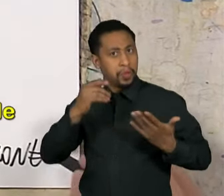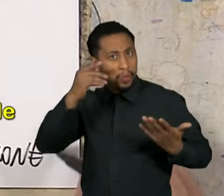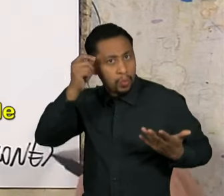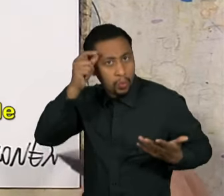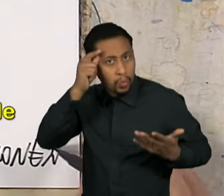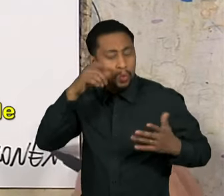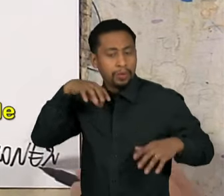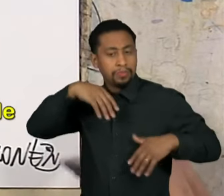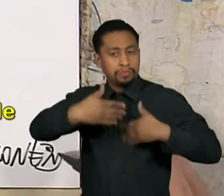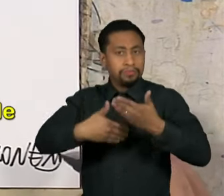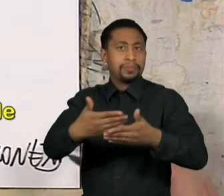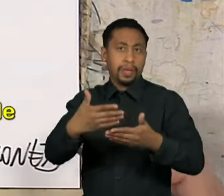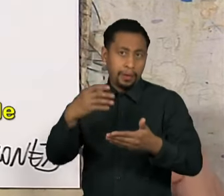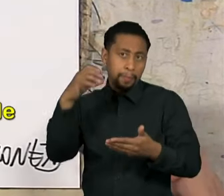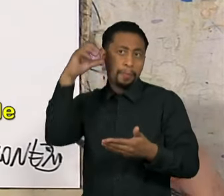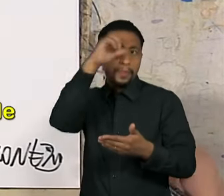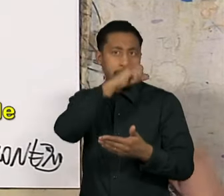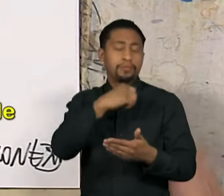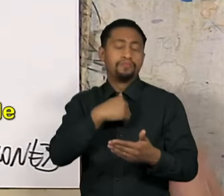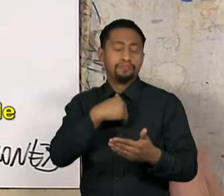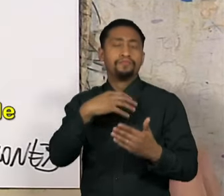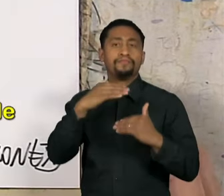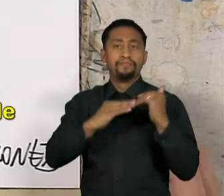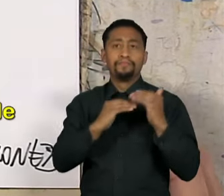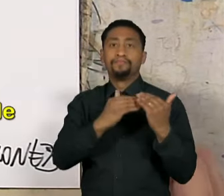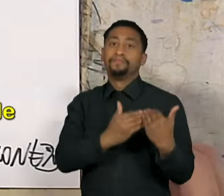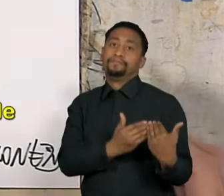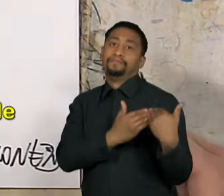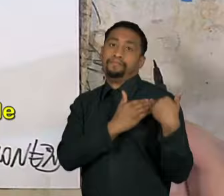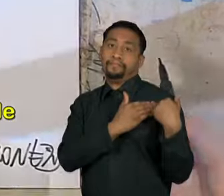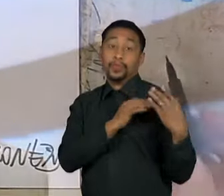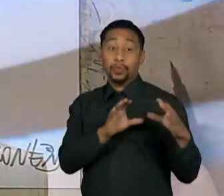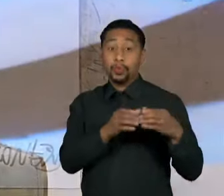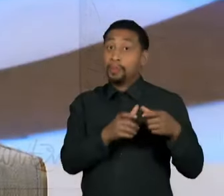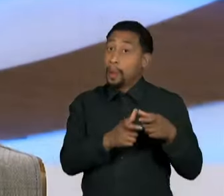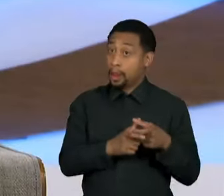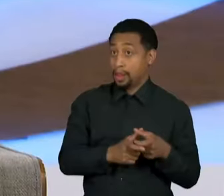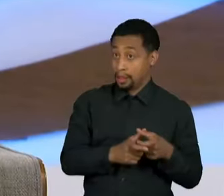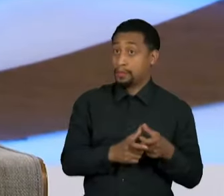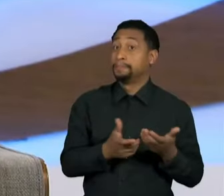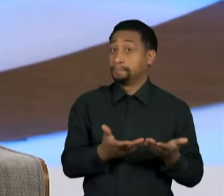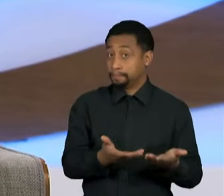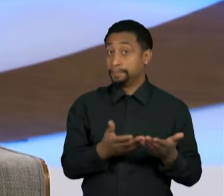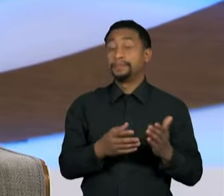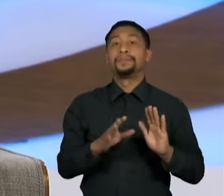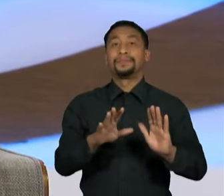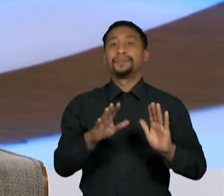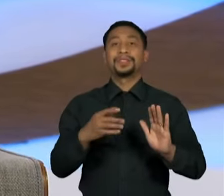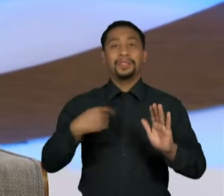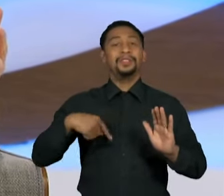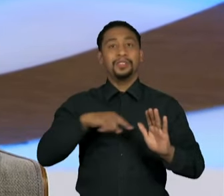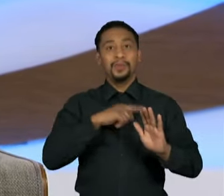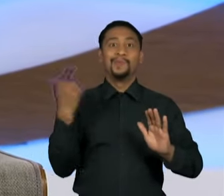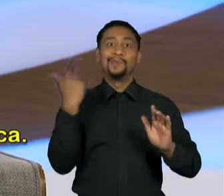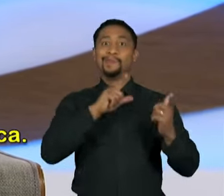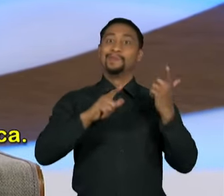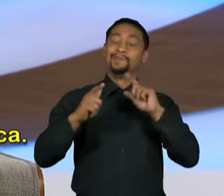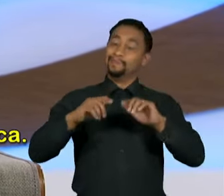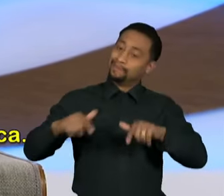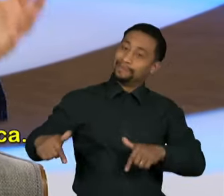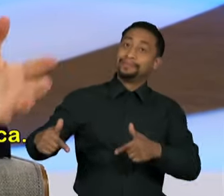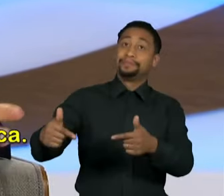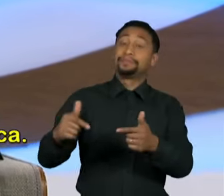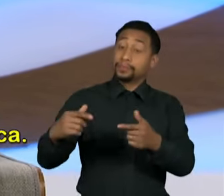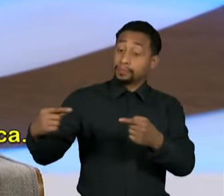by exercising responsibility in the small sphere within our reach. And then ideally, as